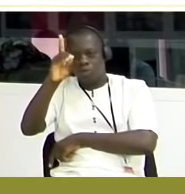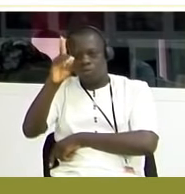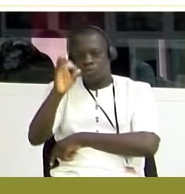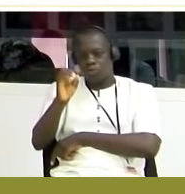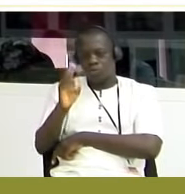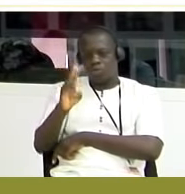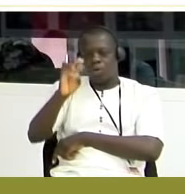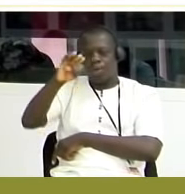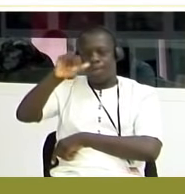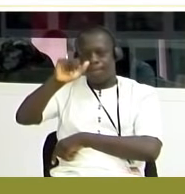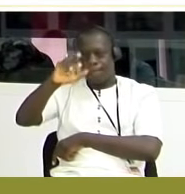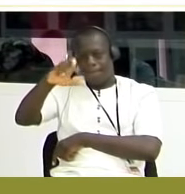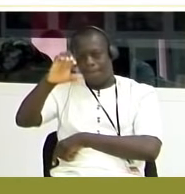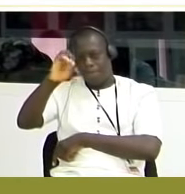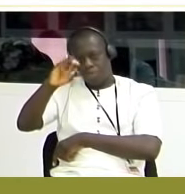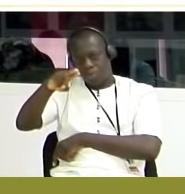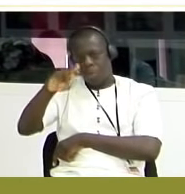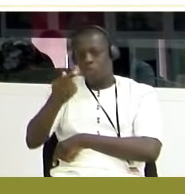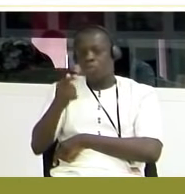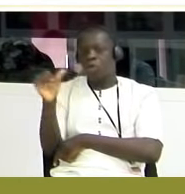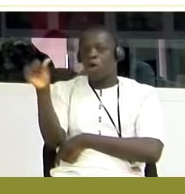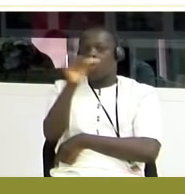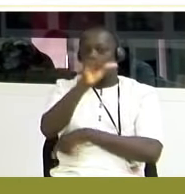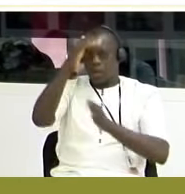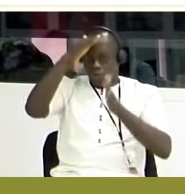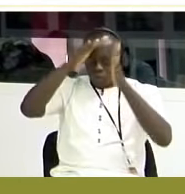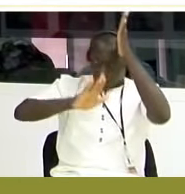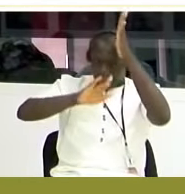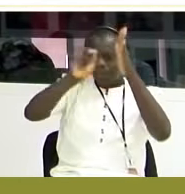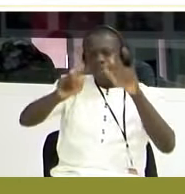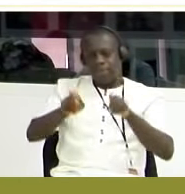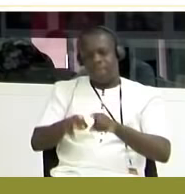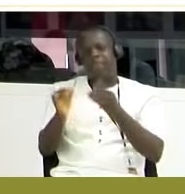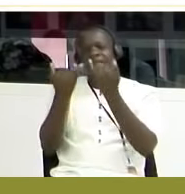But some of the soldiers were released before us.